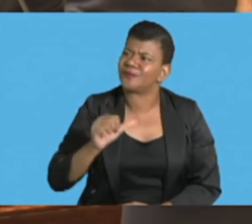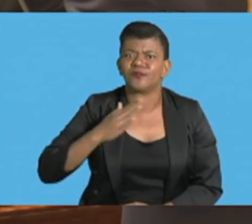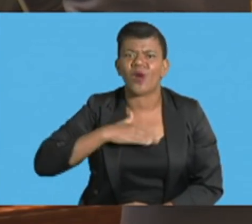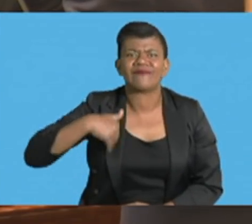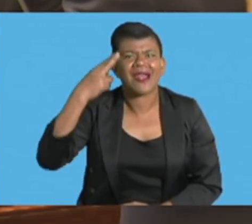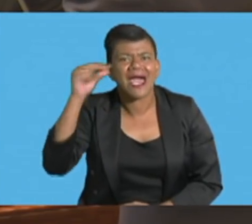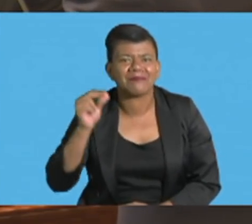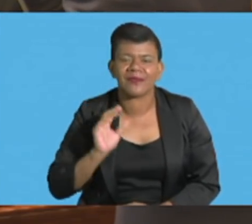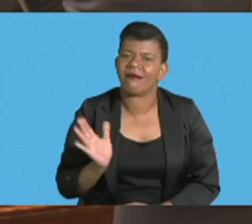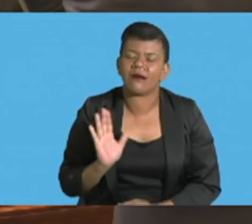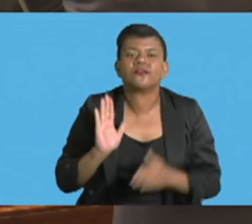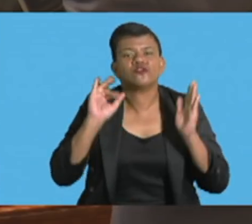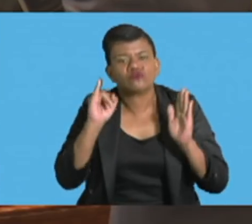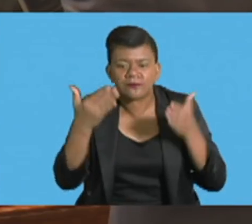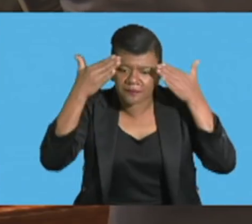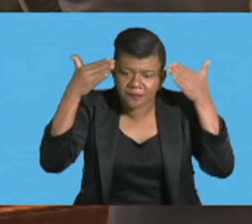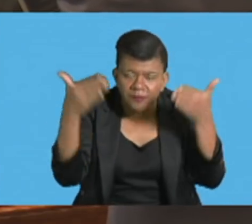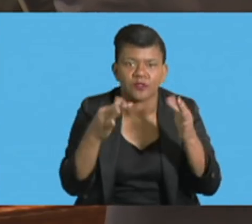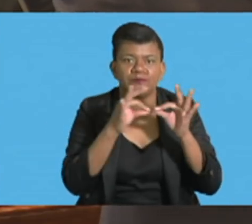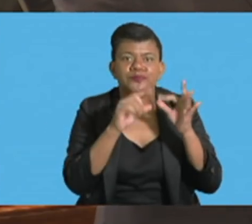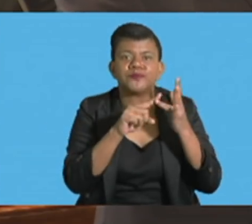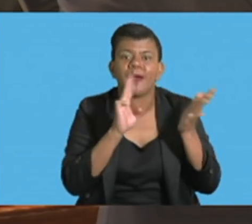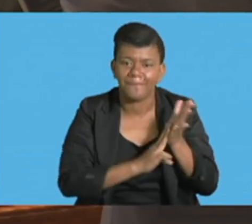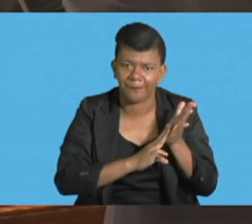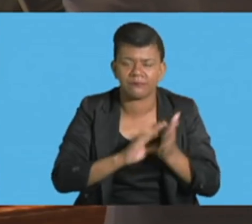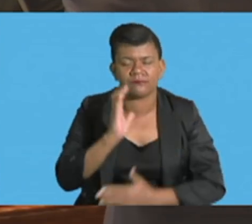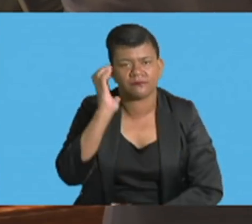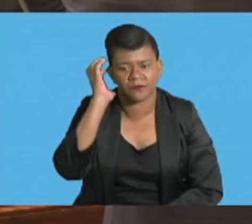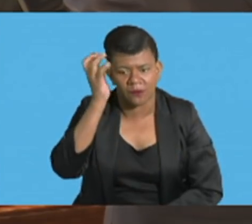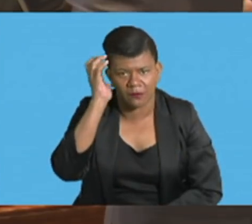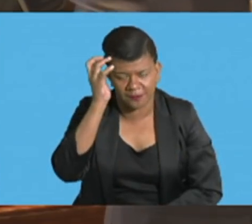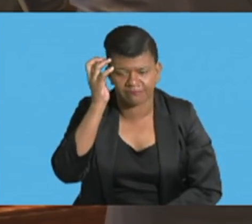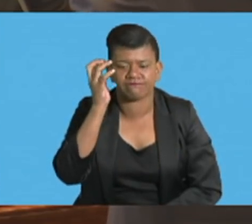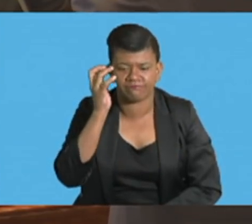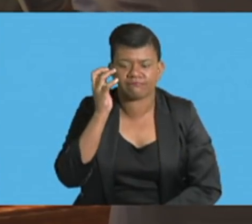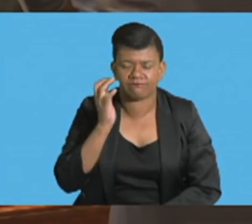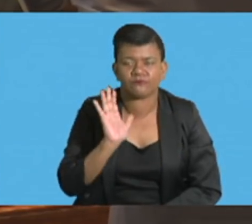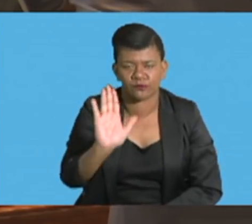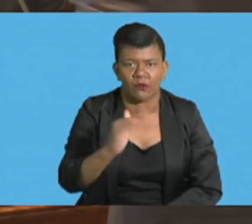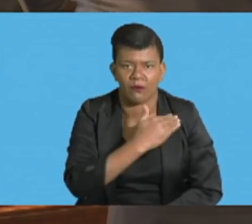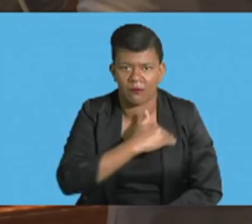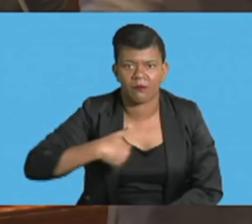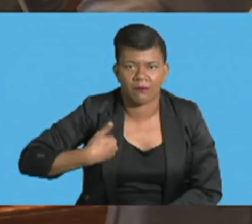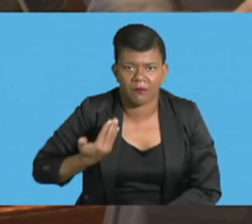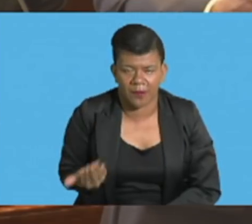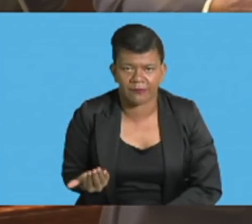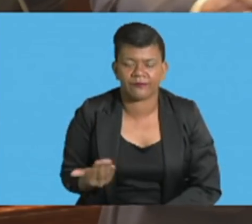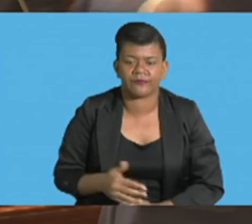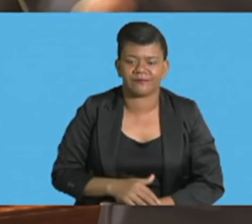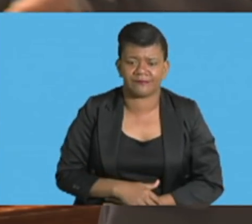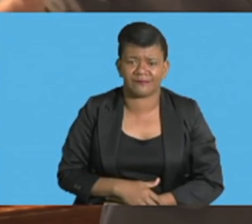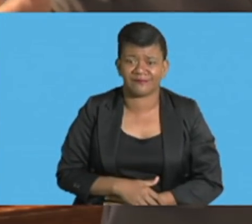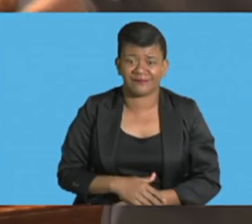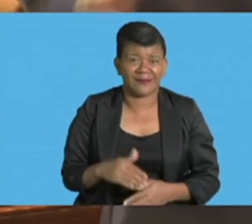what we have talked about in relation to what the economy is doing. It is to do with the washing